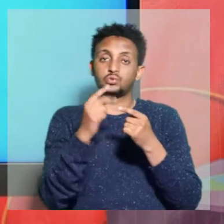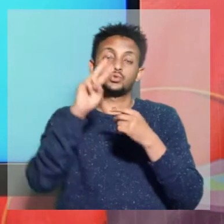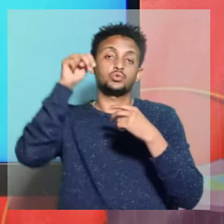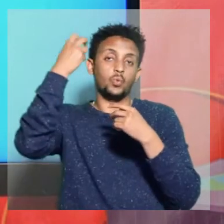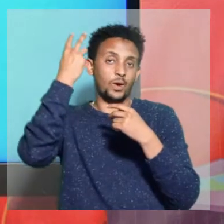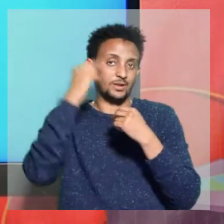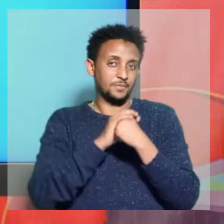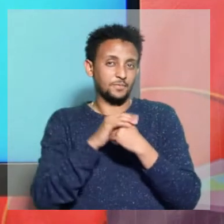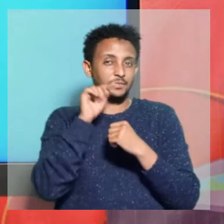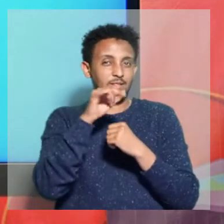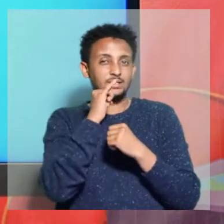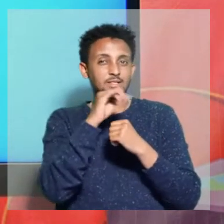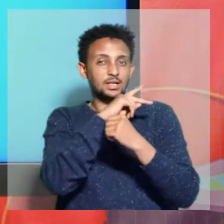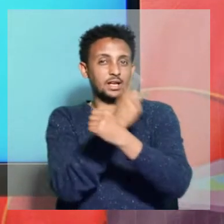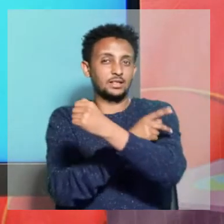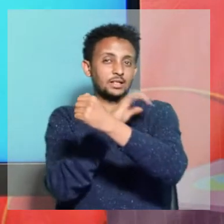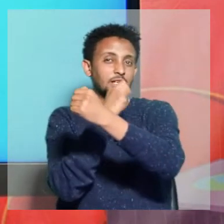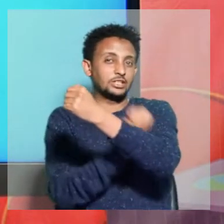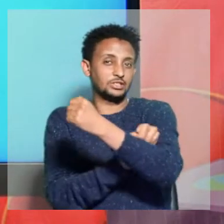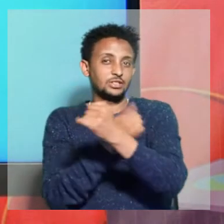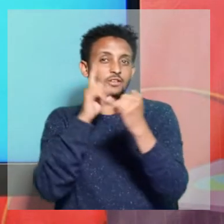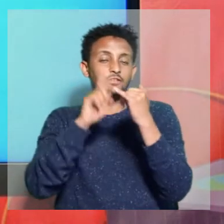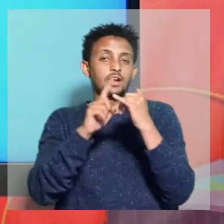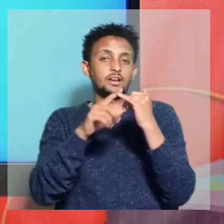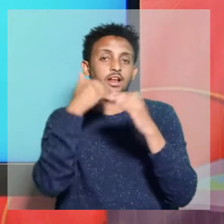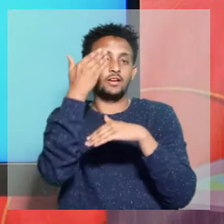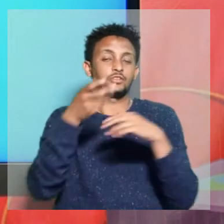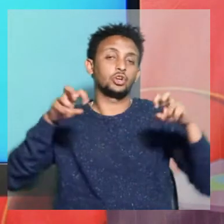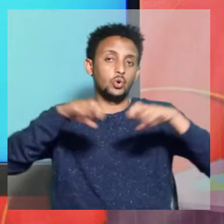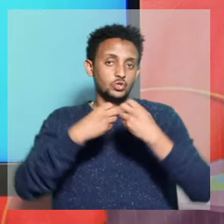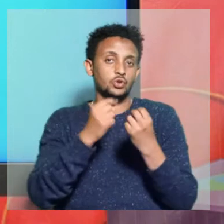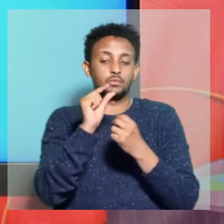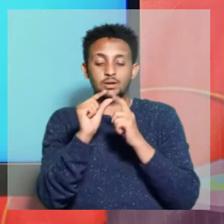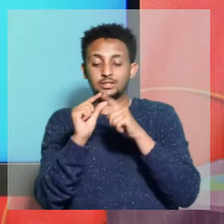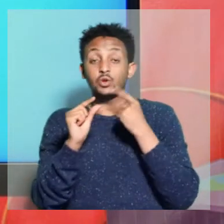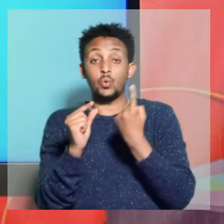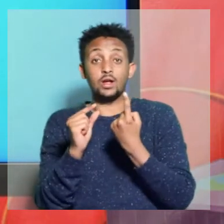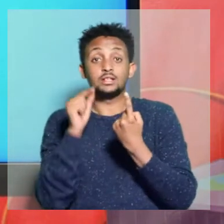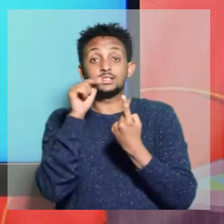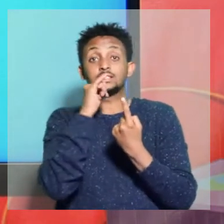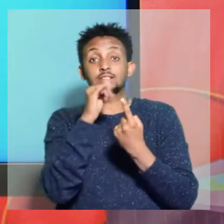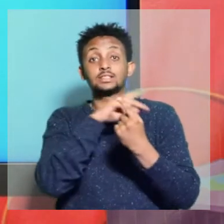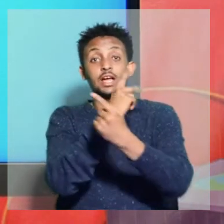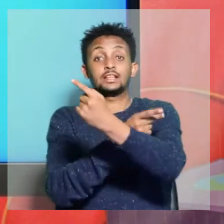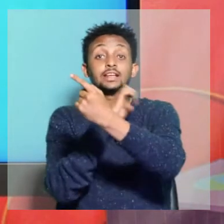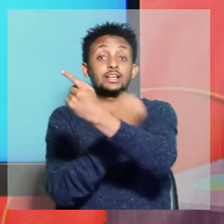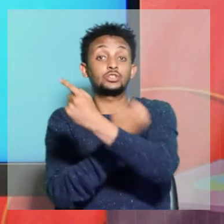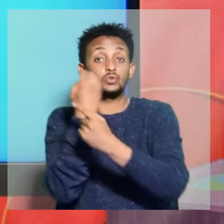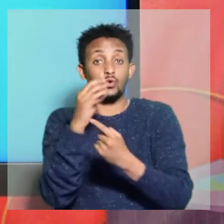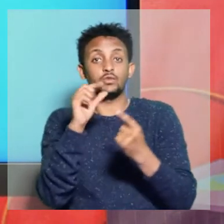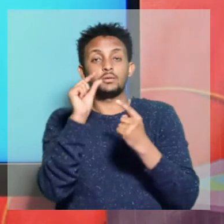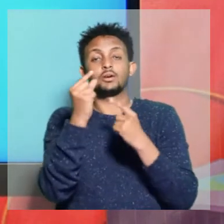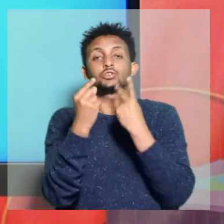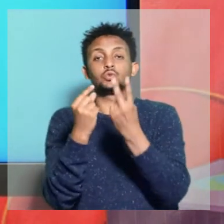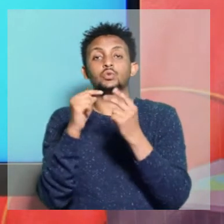squared. This is the kinetic energy final or after collision of particle 1, and this is the kinetic energy of